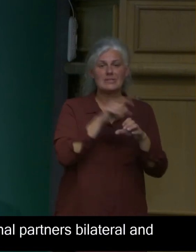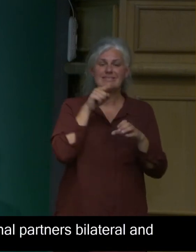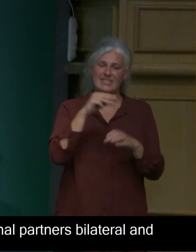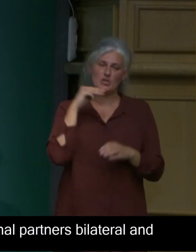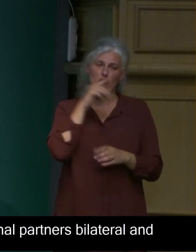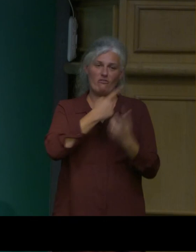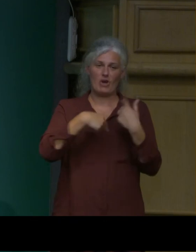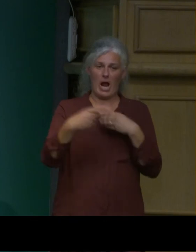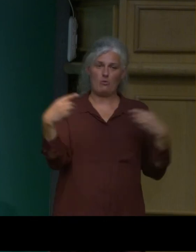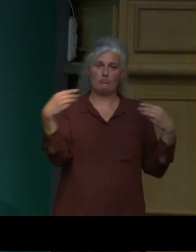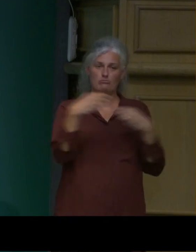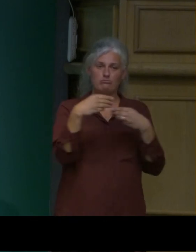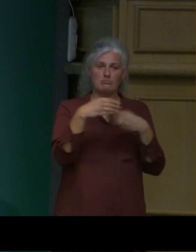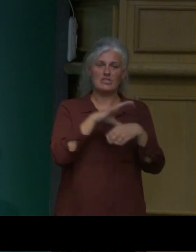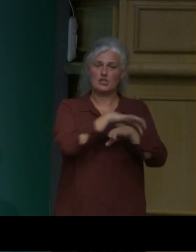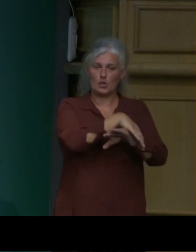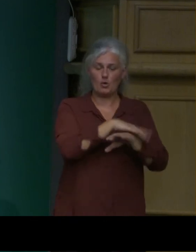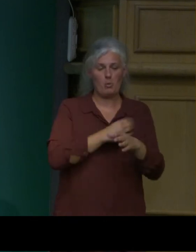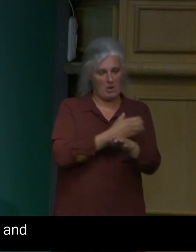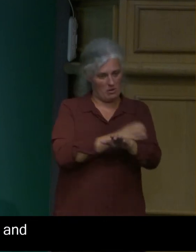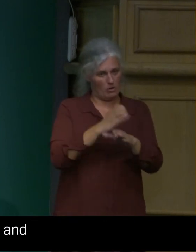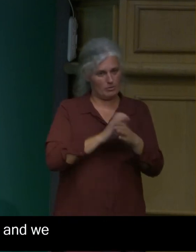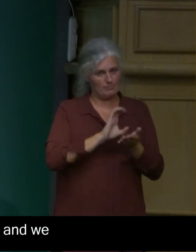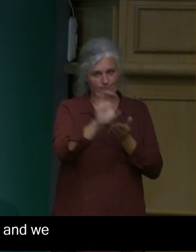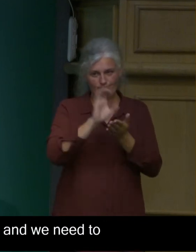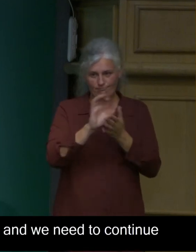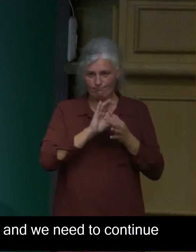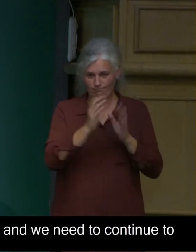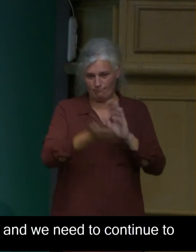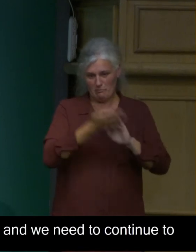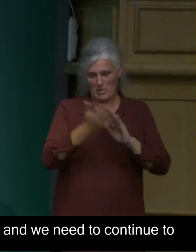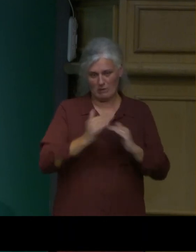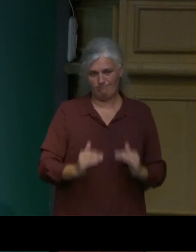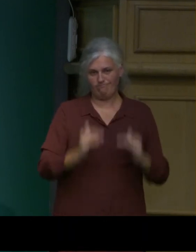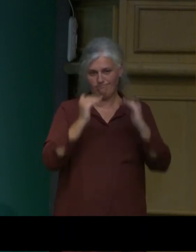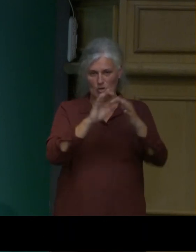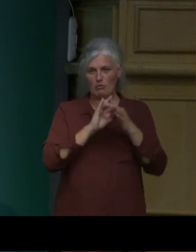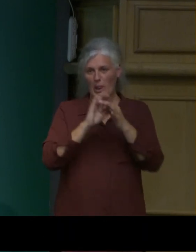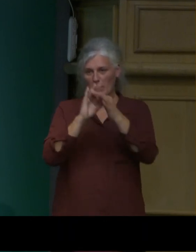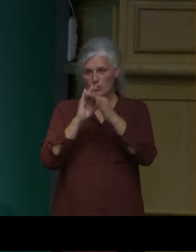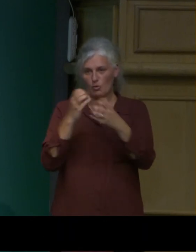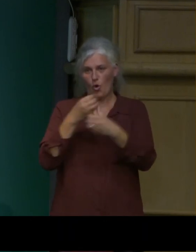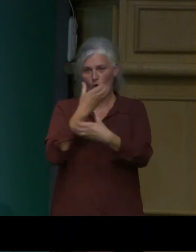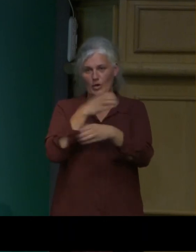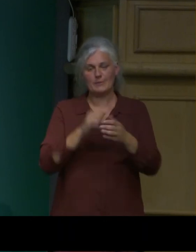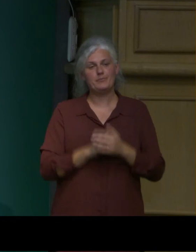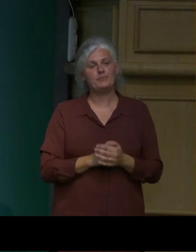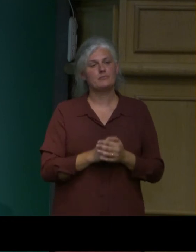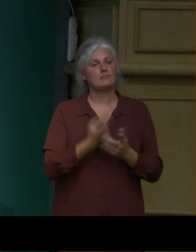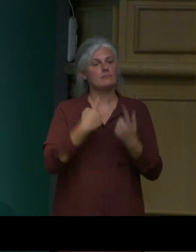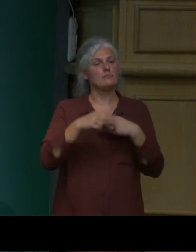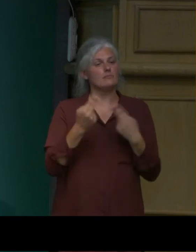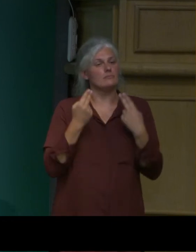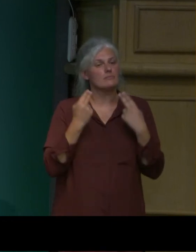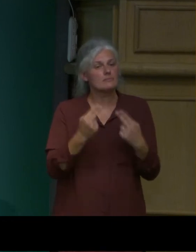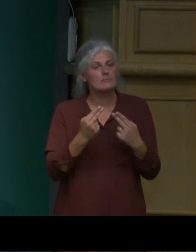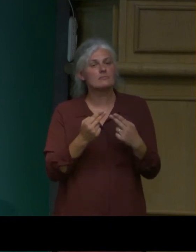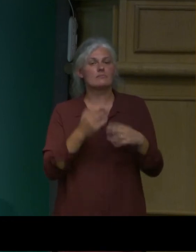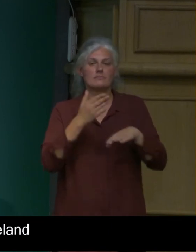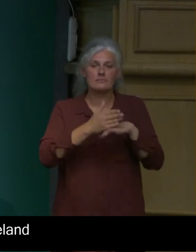our security and we need to continue to invest and build those relationships our needs functioning